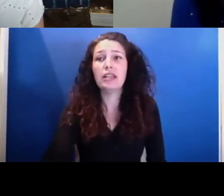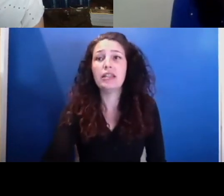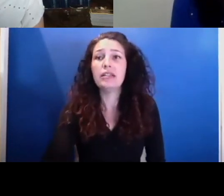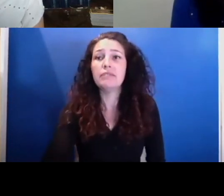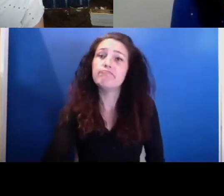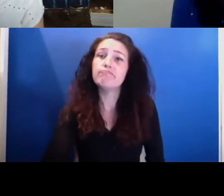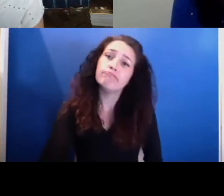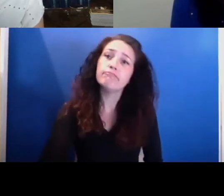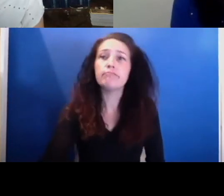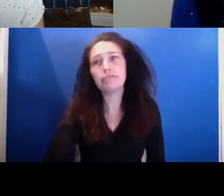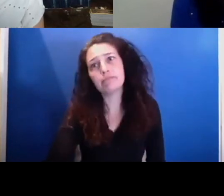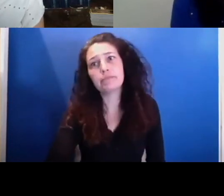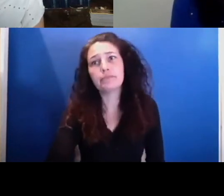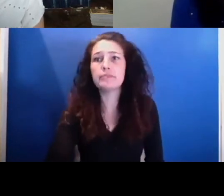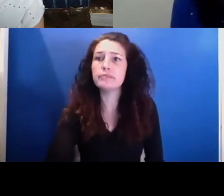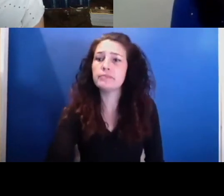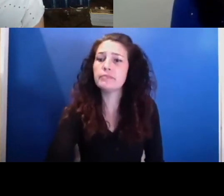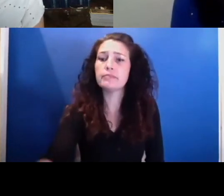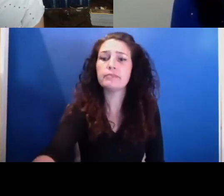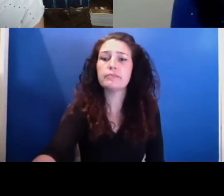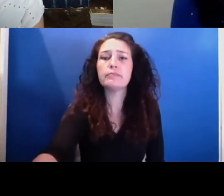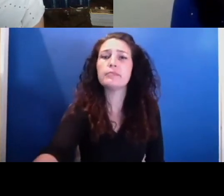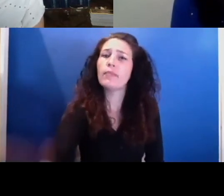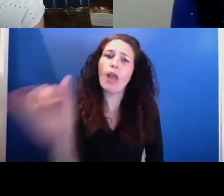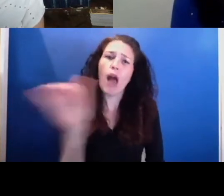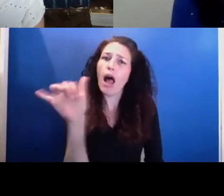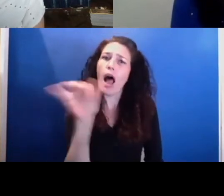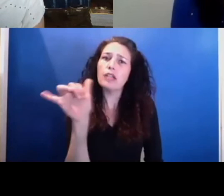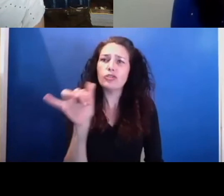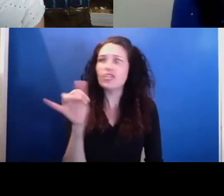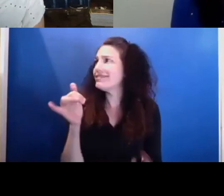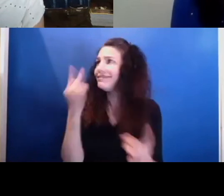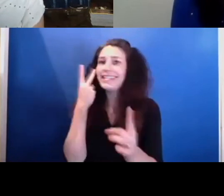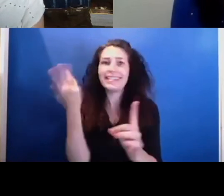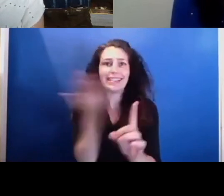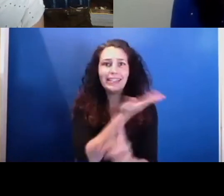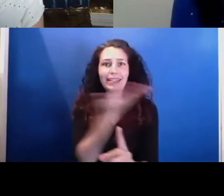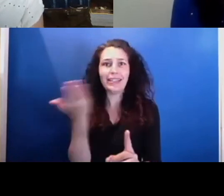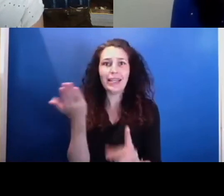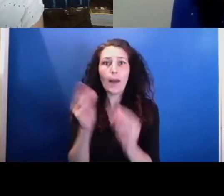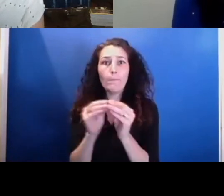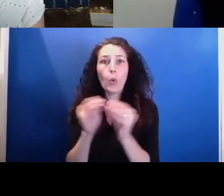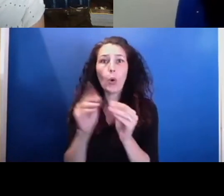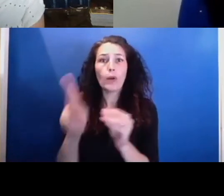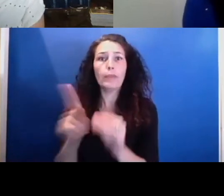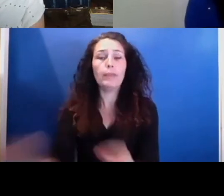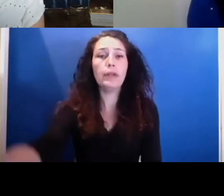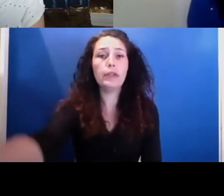more people like us run for office.